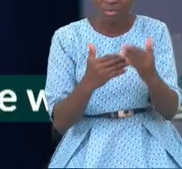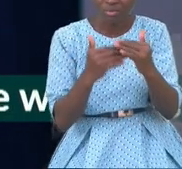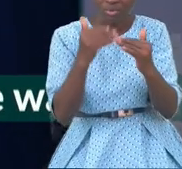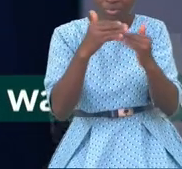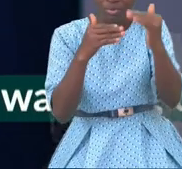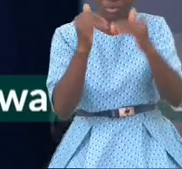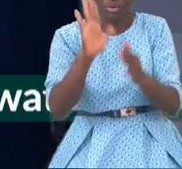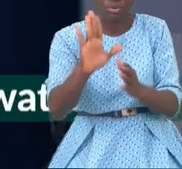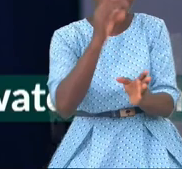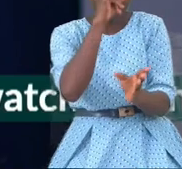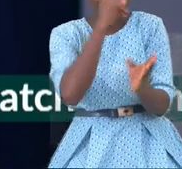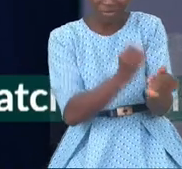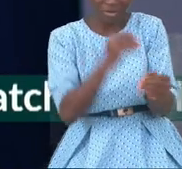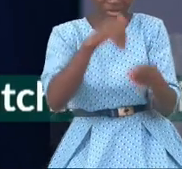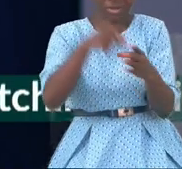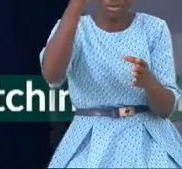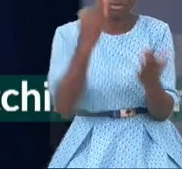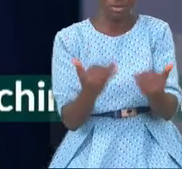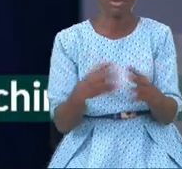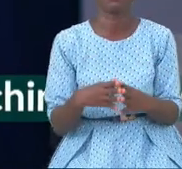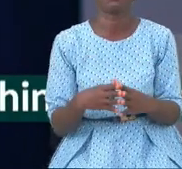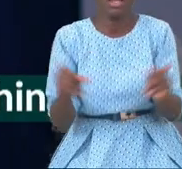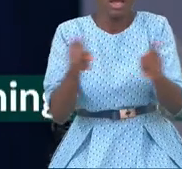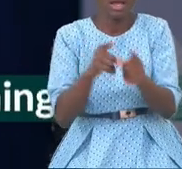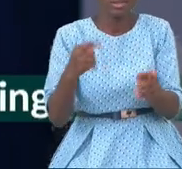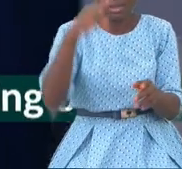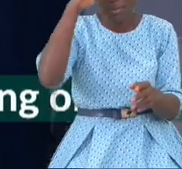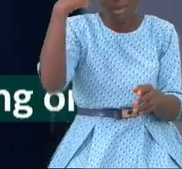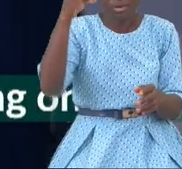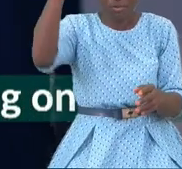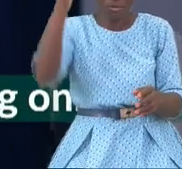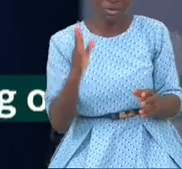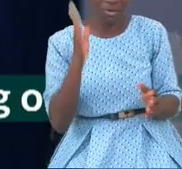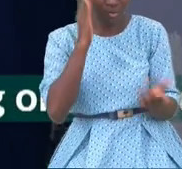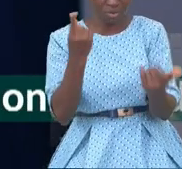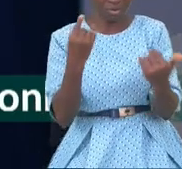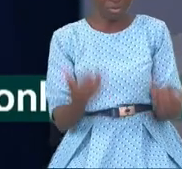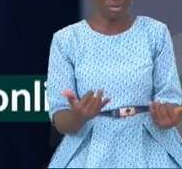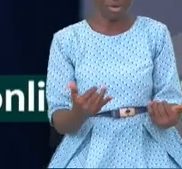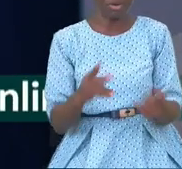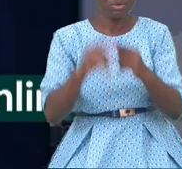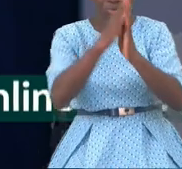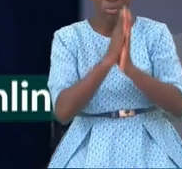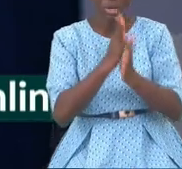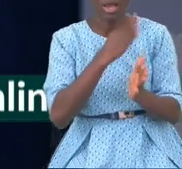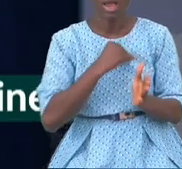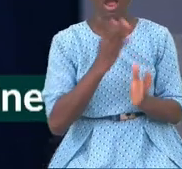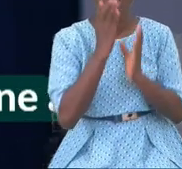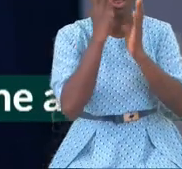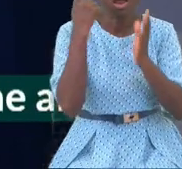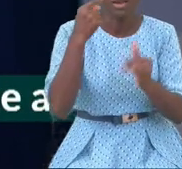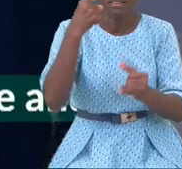it. You have your miracle and you are next to testify. I rejoice with you